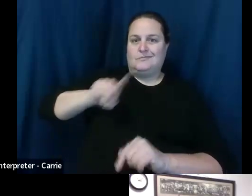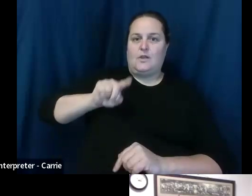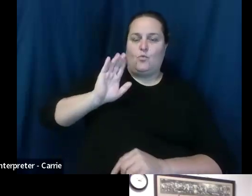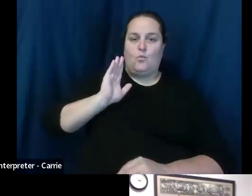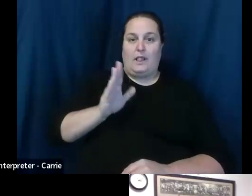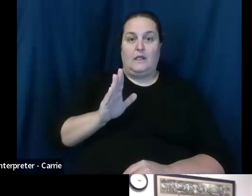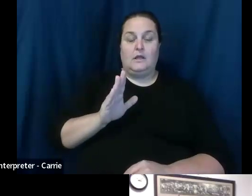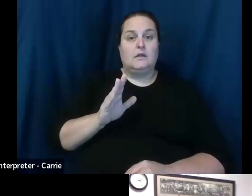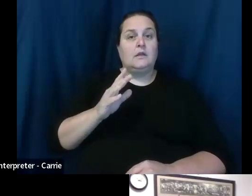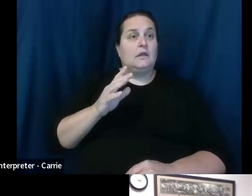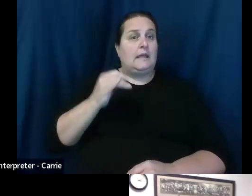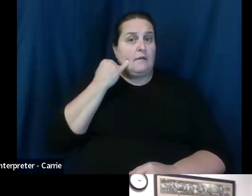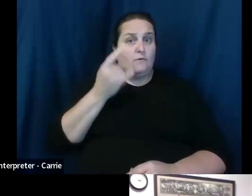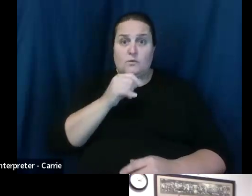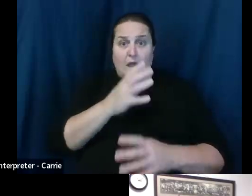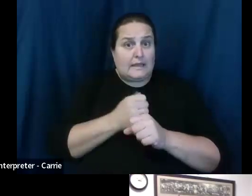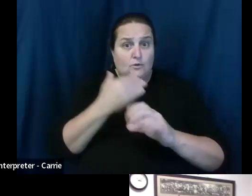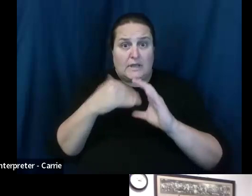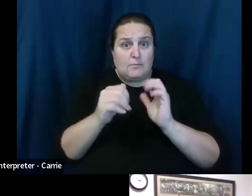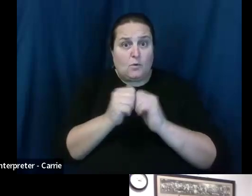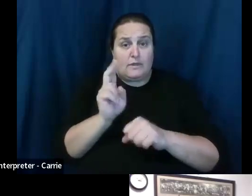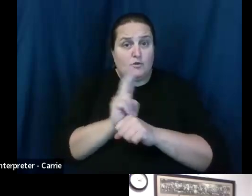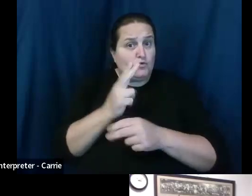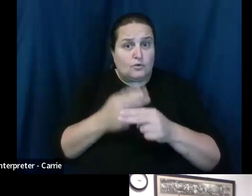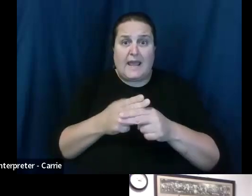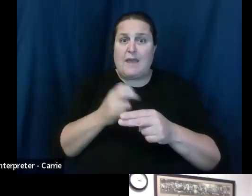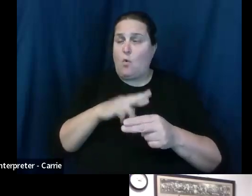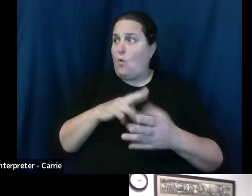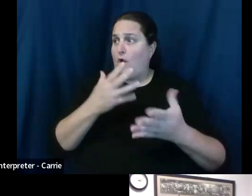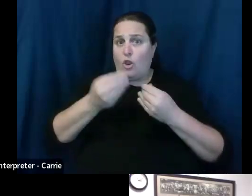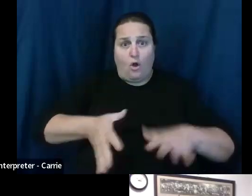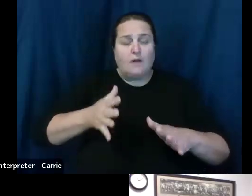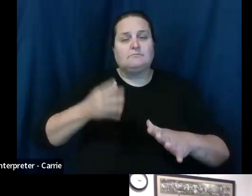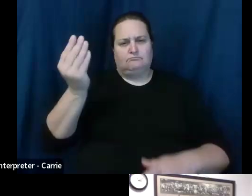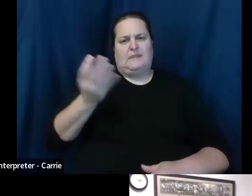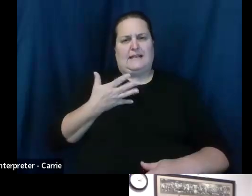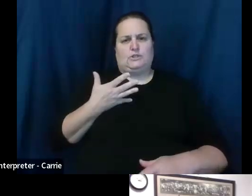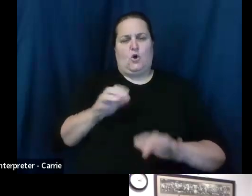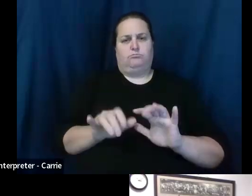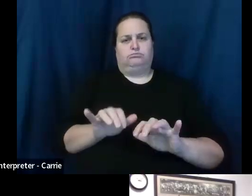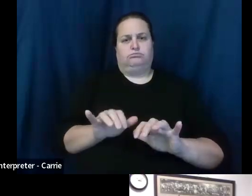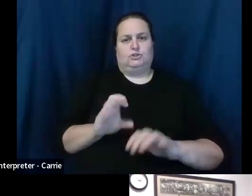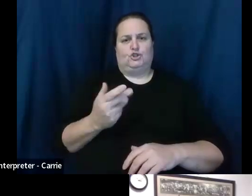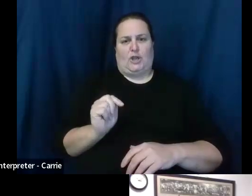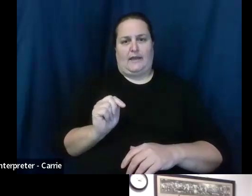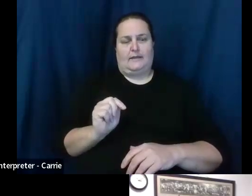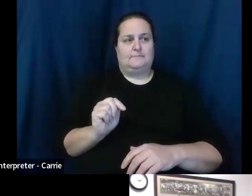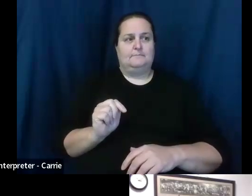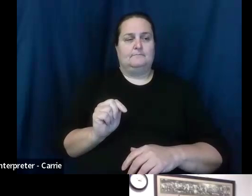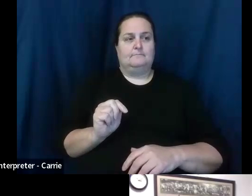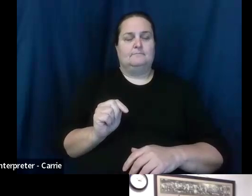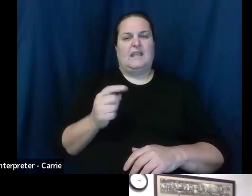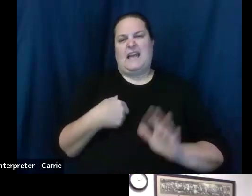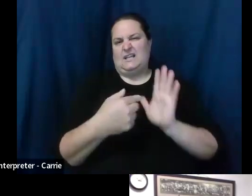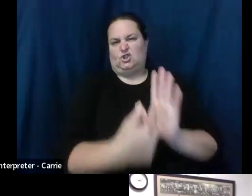don't have that or misplaced it, you could just let us know. I will show you on